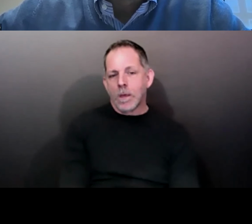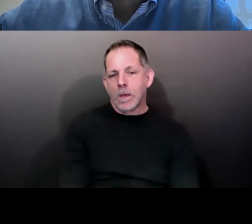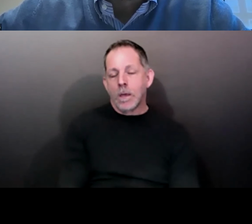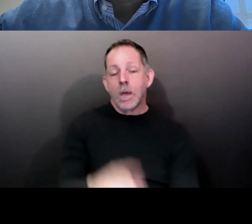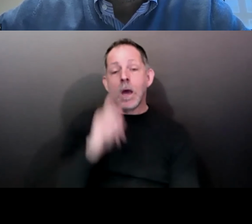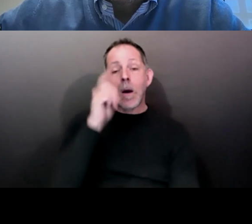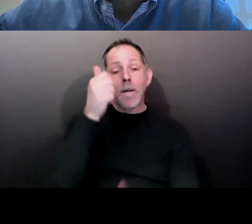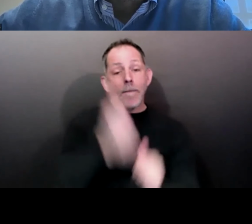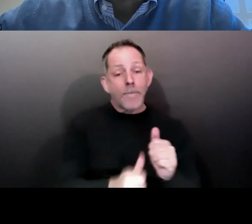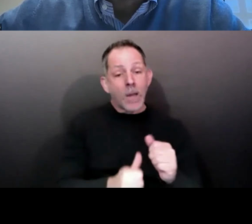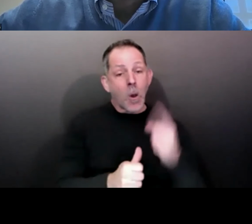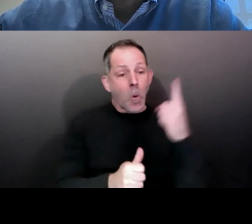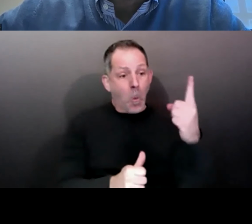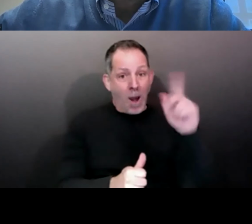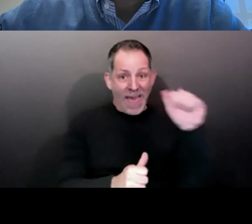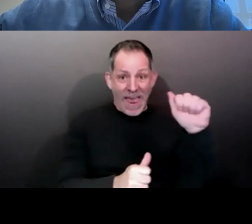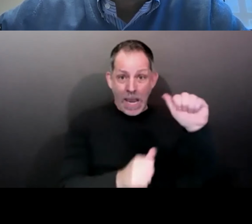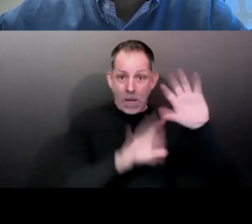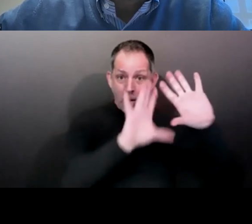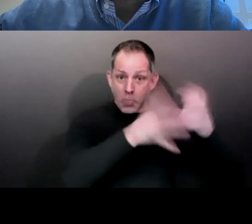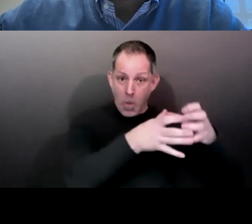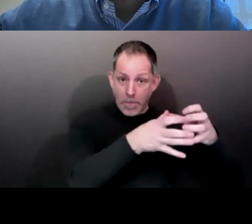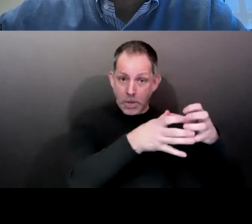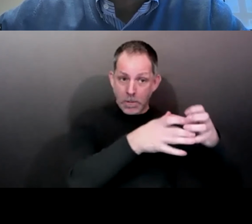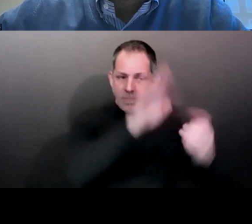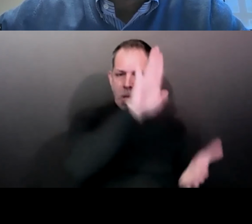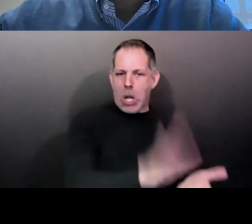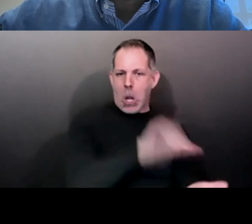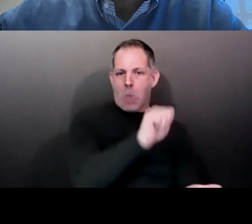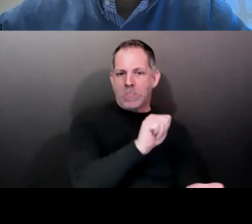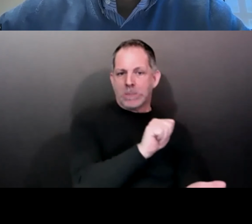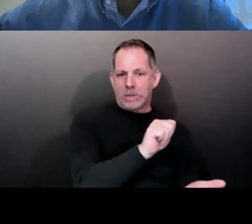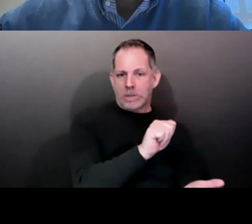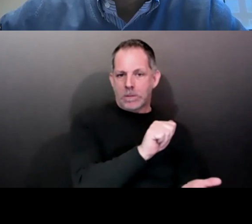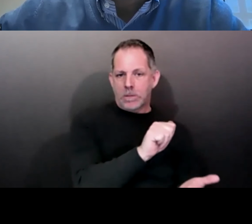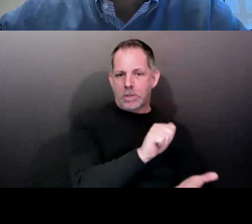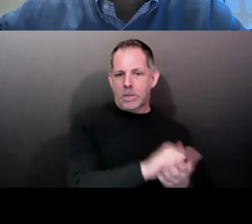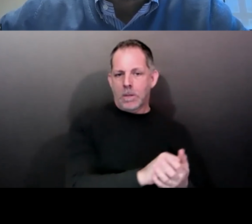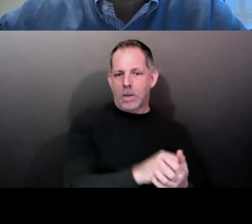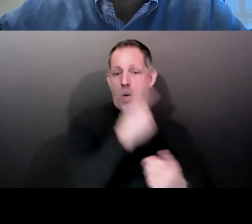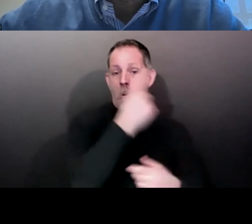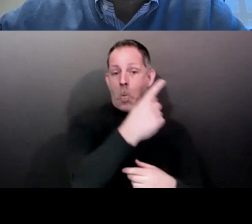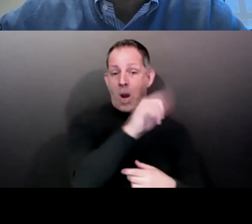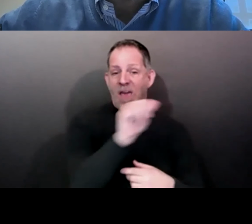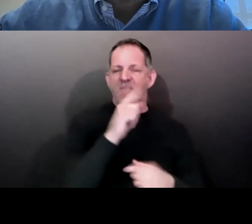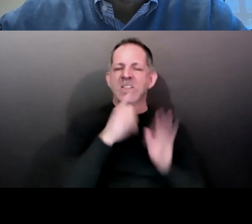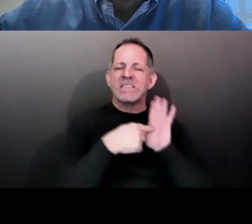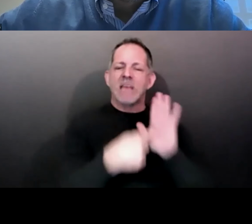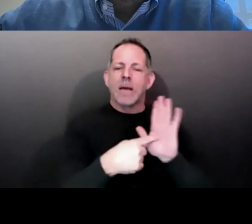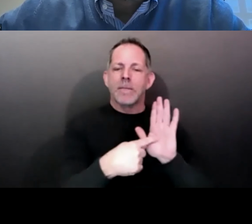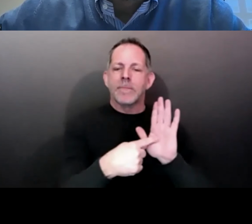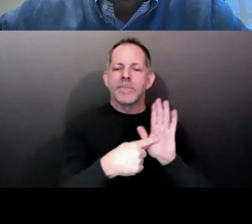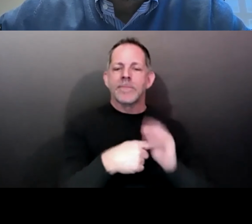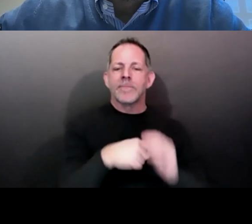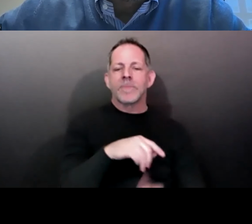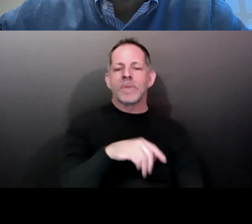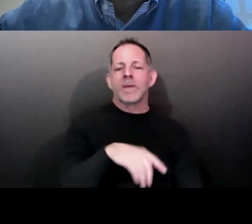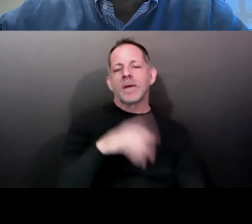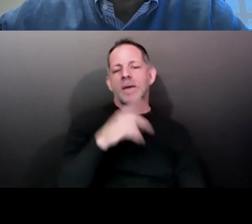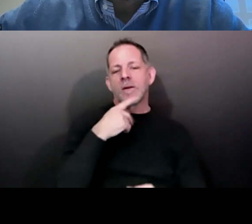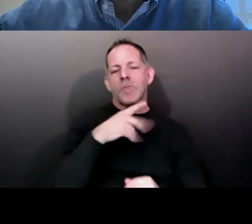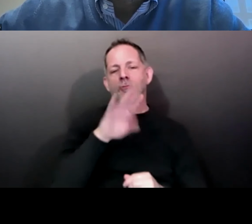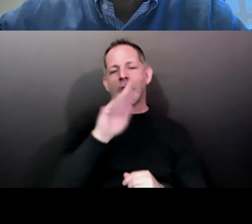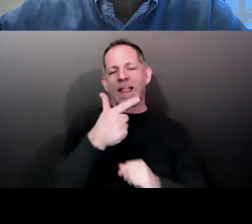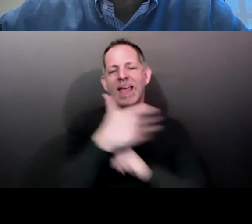early on in the 1A, like if you look at King County, they have a healthcare industry there,